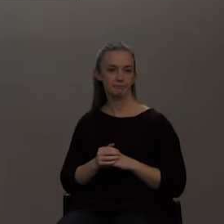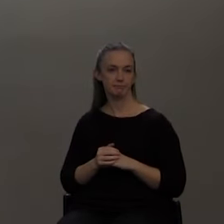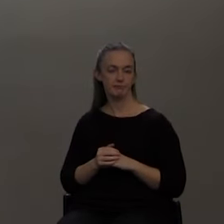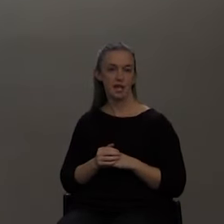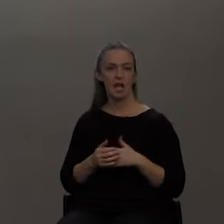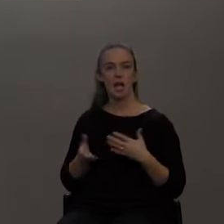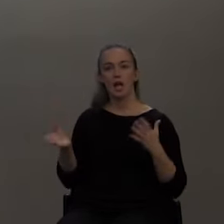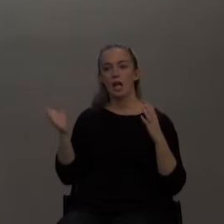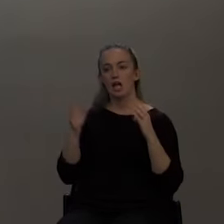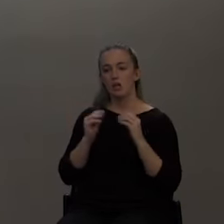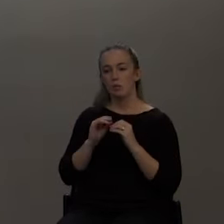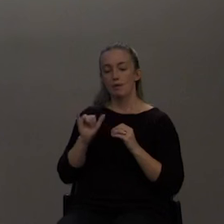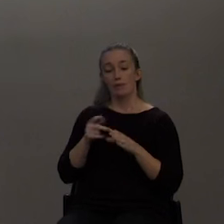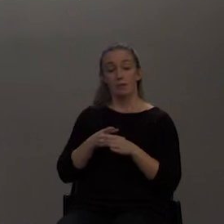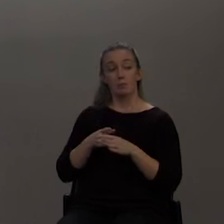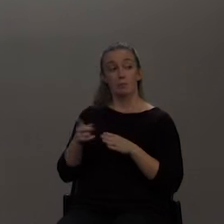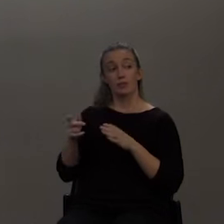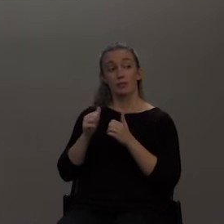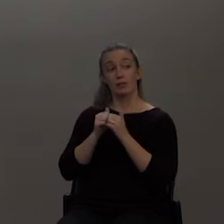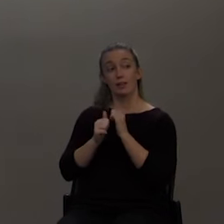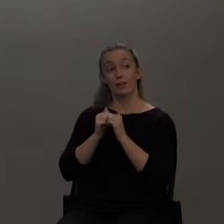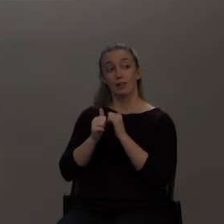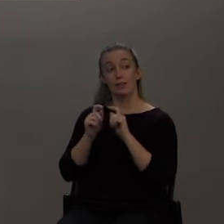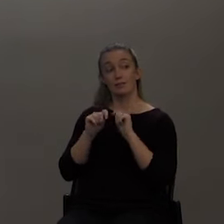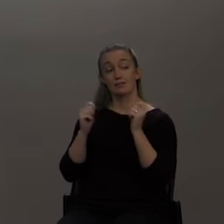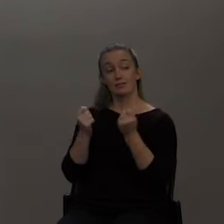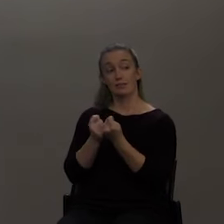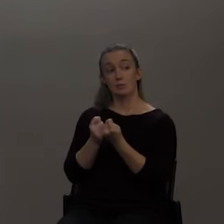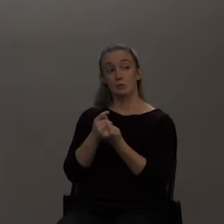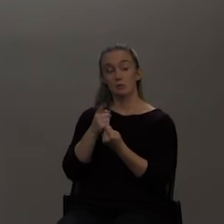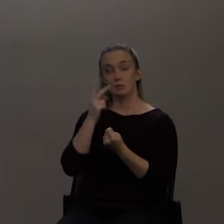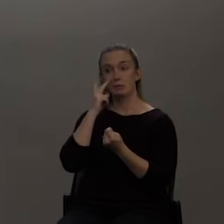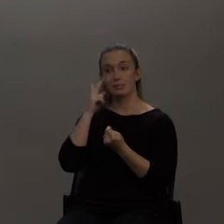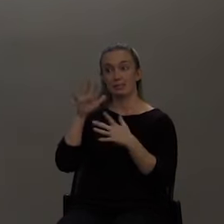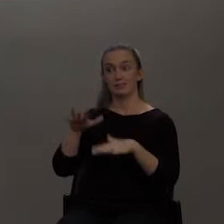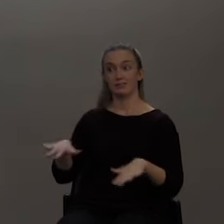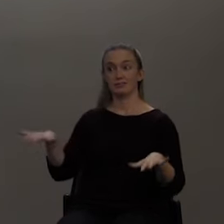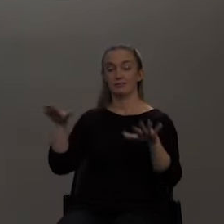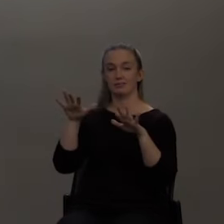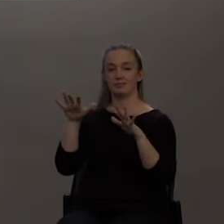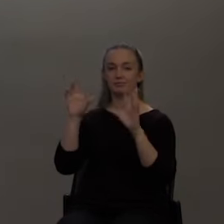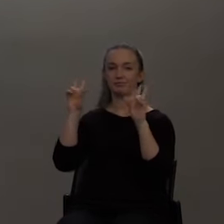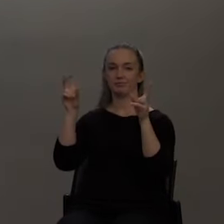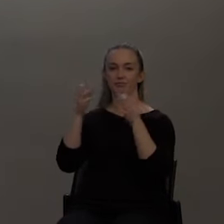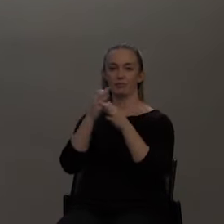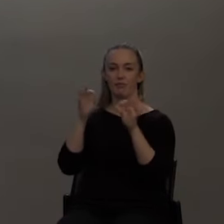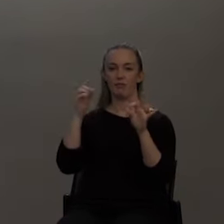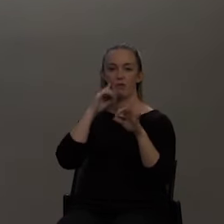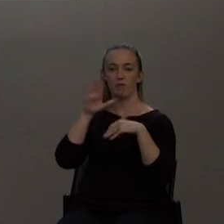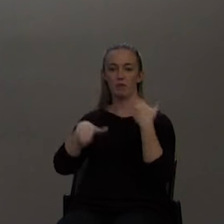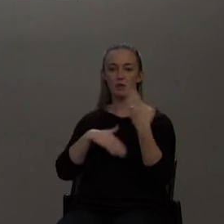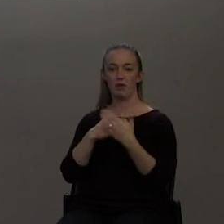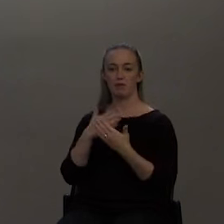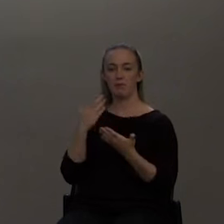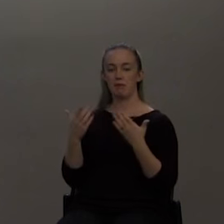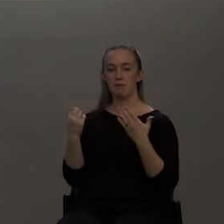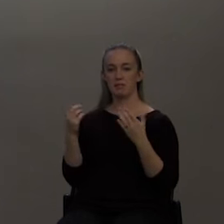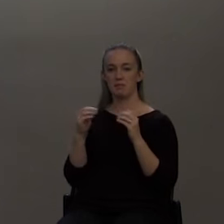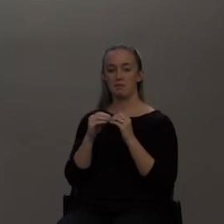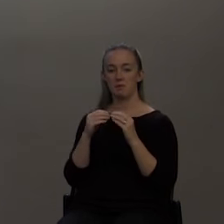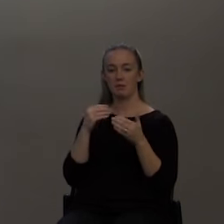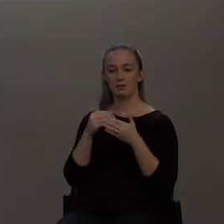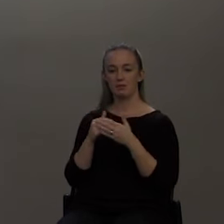it to professional athletic teams, and you see the free-for-all, or maybe something a little bit closer to home in Kentucky,